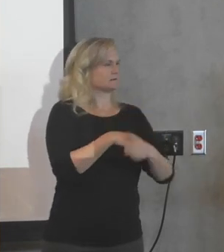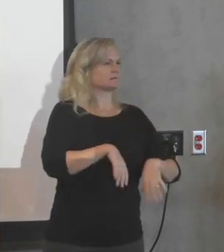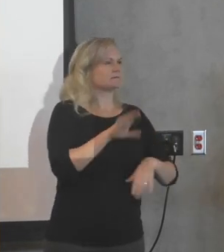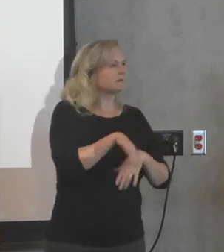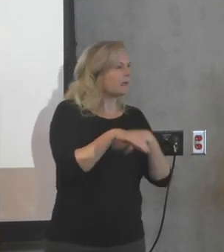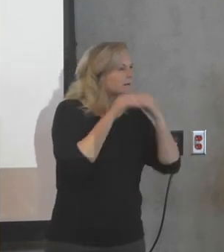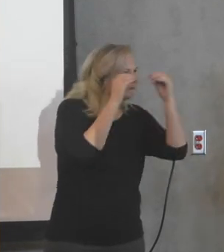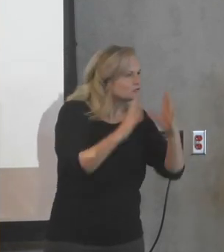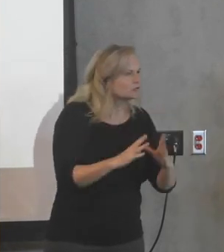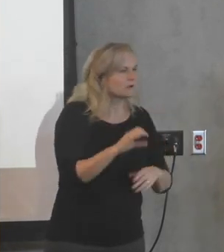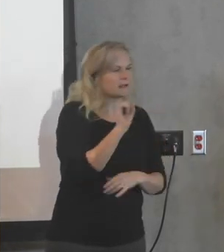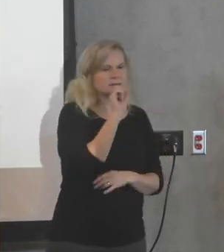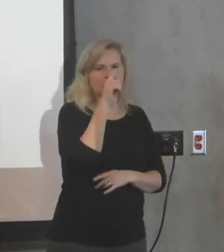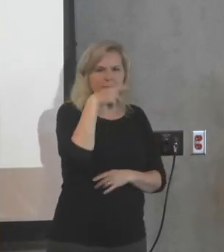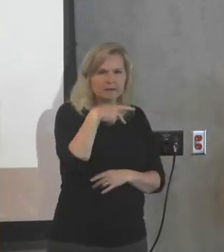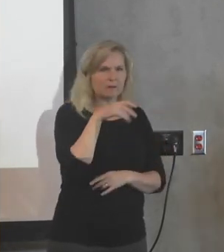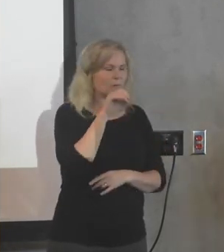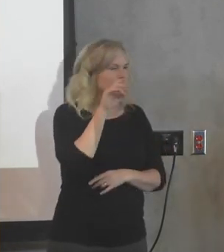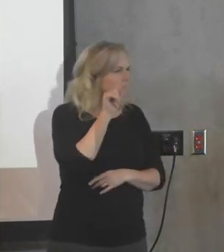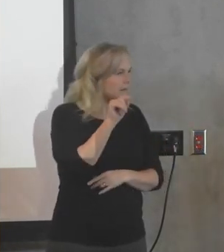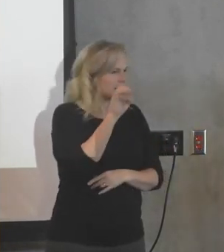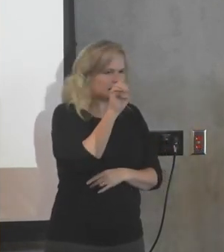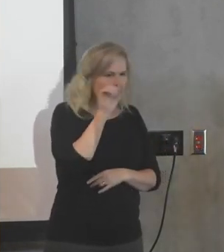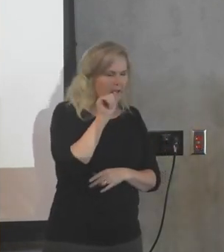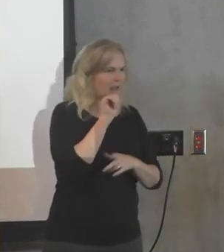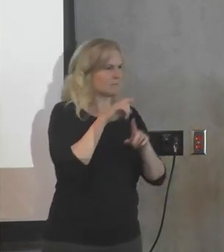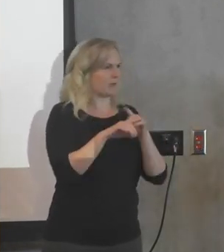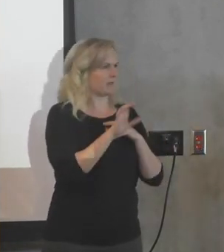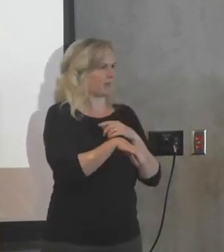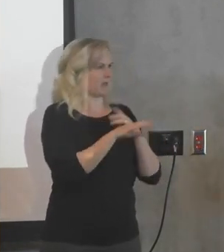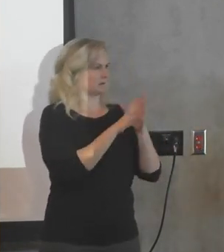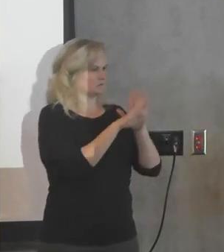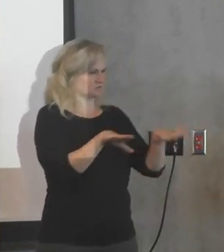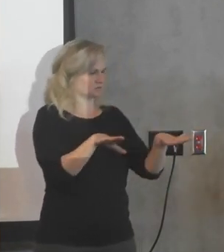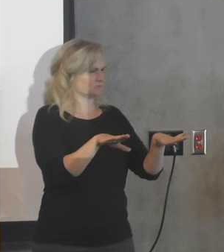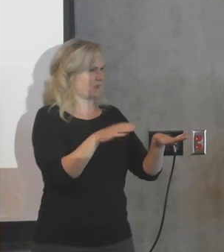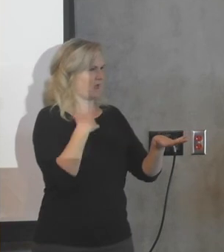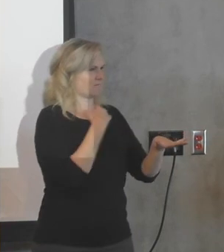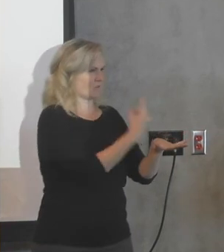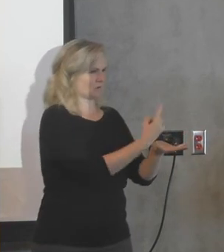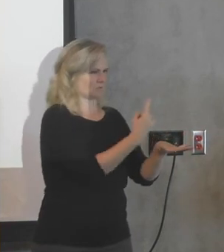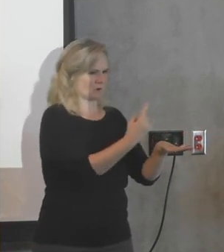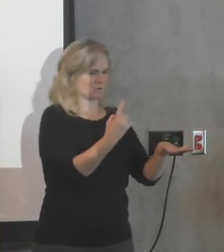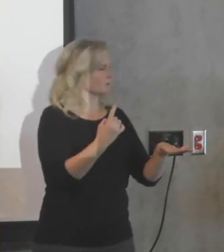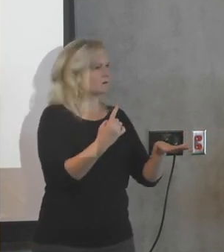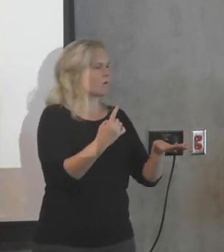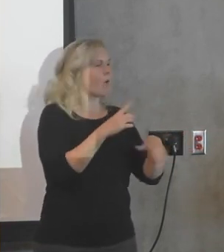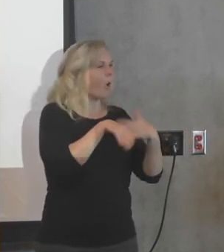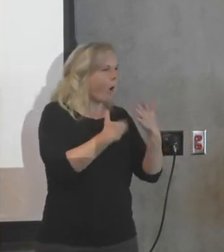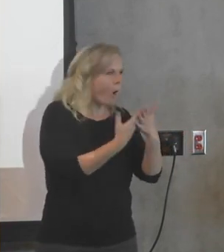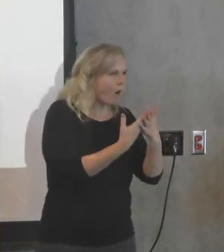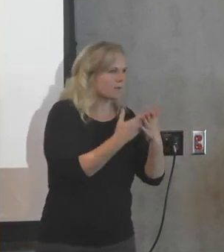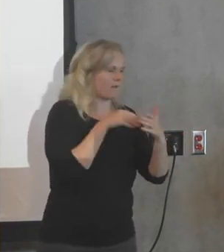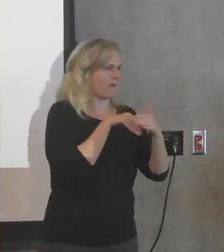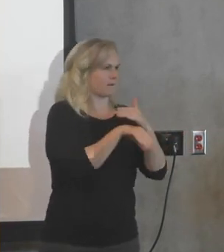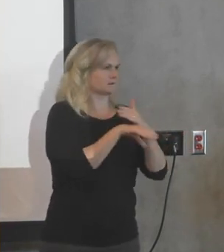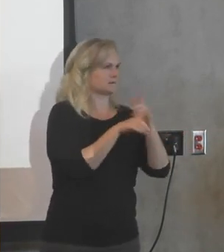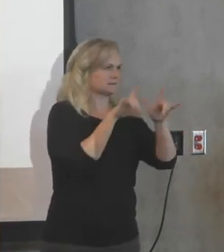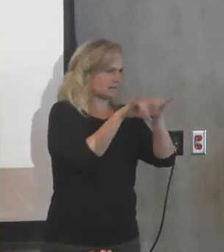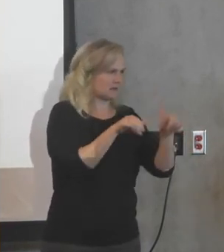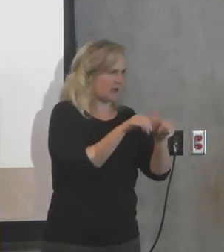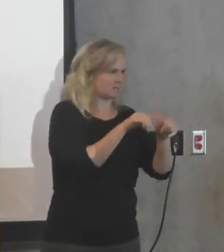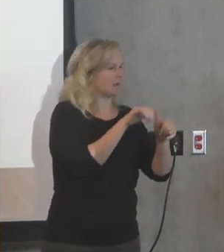OT, that rather than children being given one person at a time, they have access to everybody in one slice.